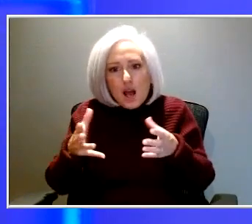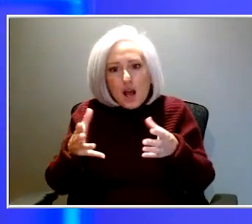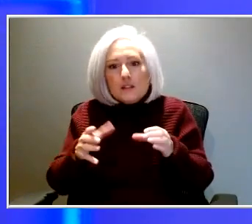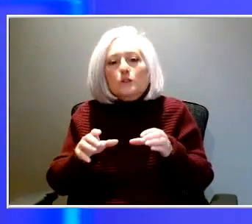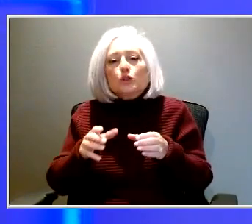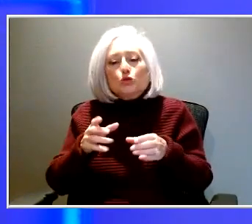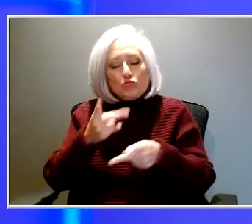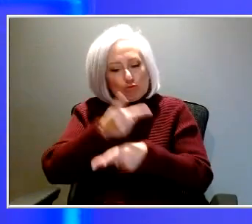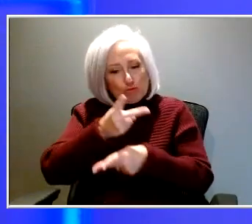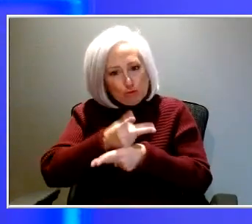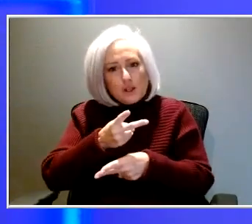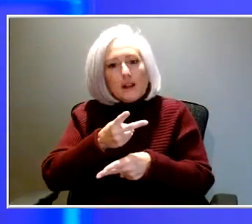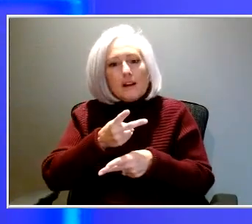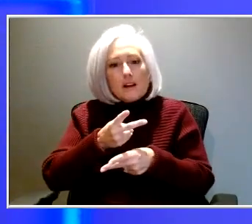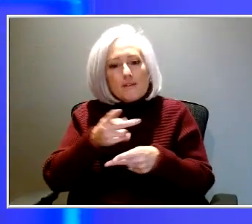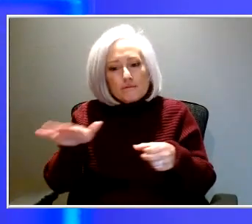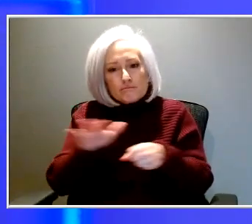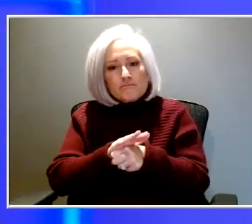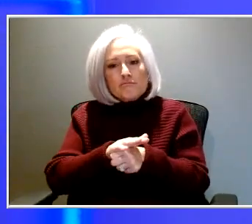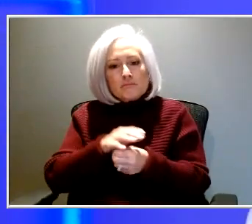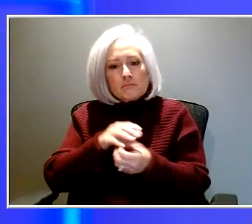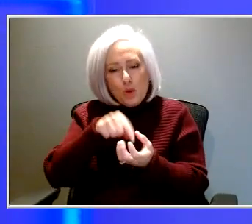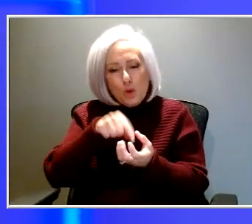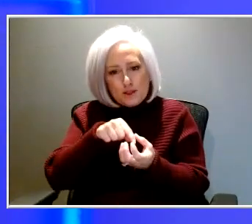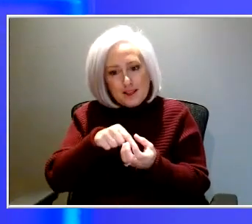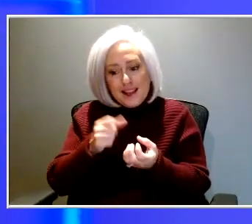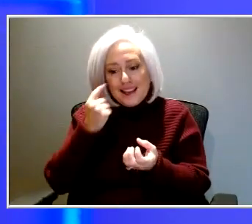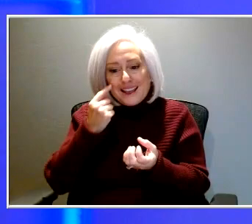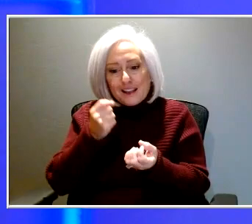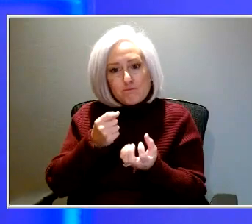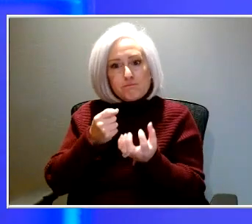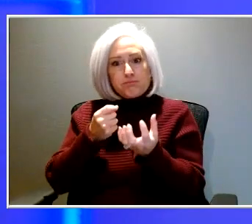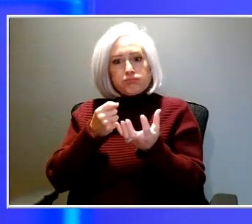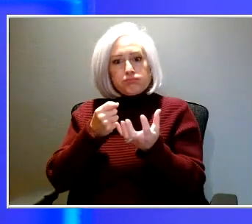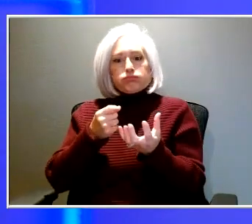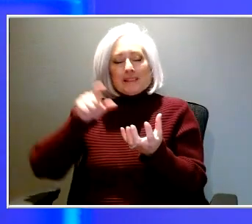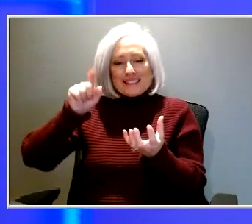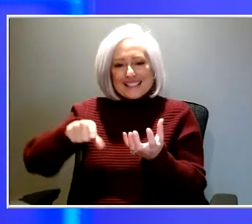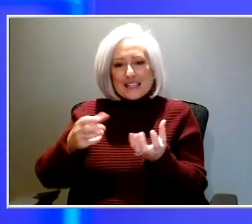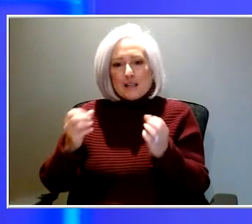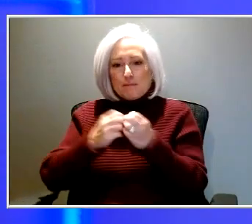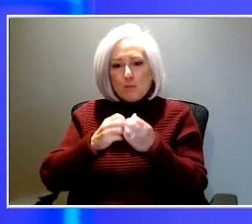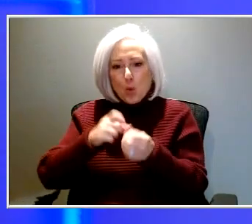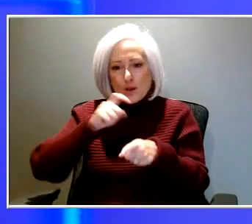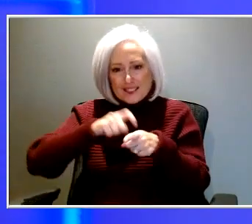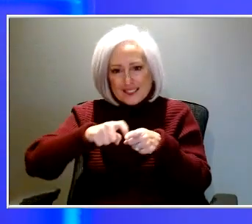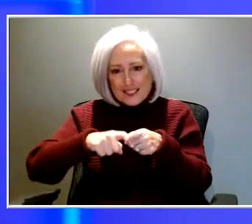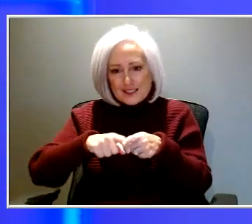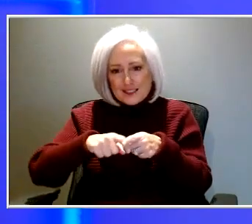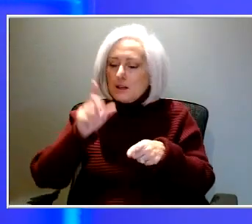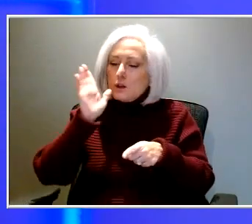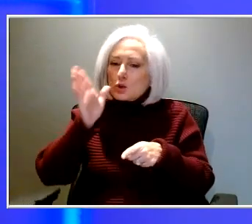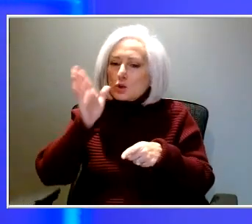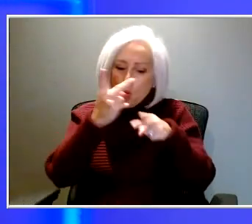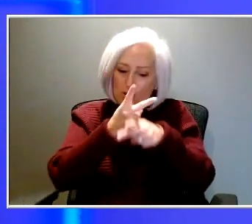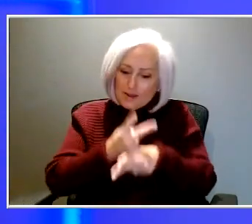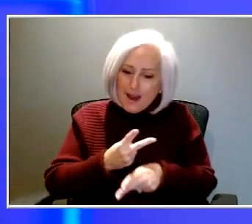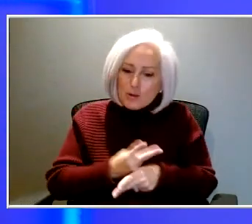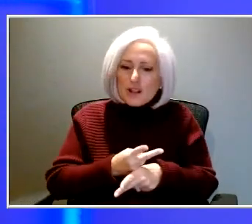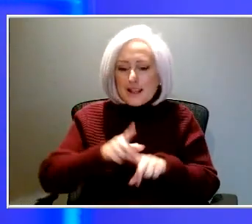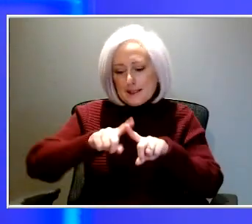entire prostate. If the prostate is bigger, I have to use more seeds. And so we calculate the number of seeds we put in based on each